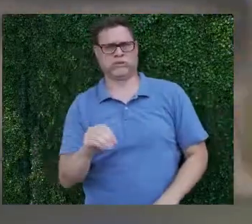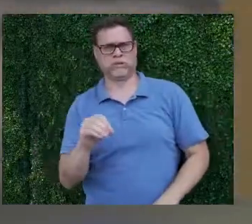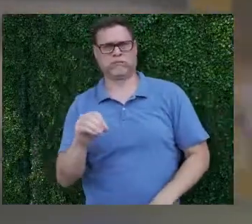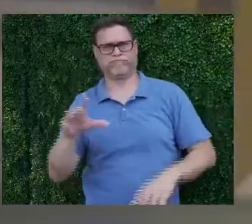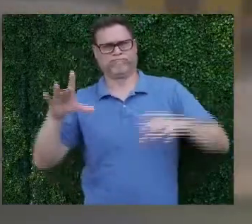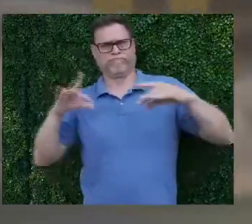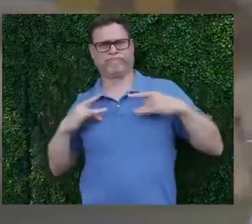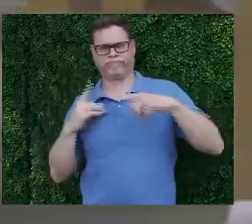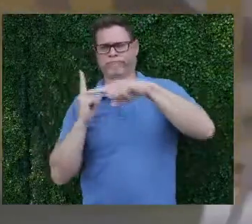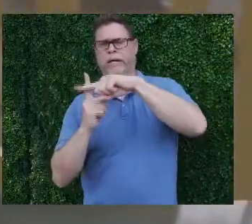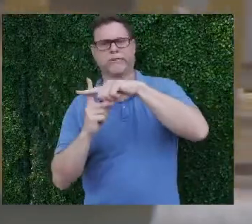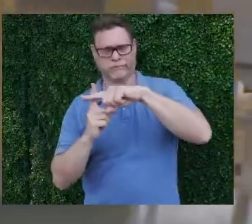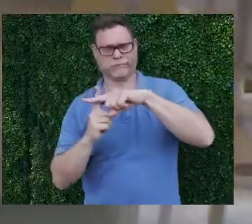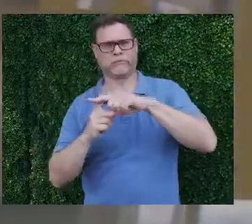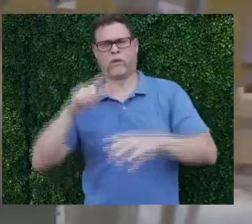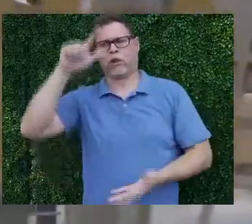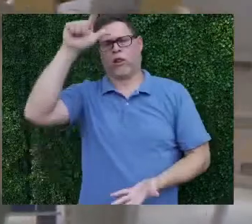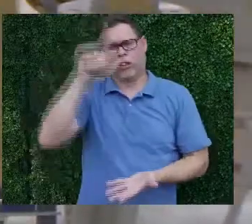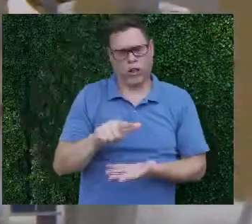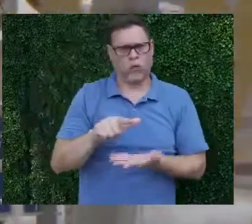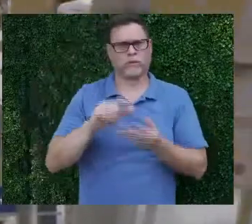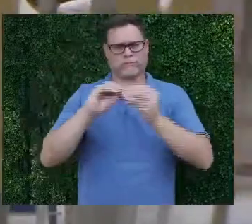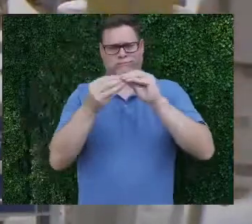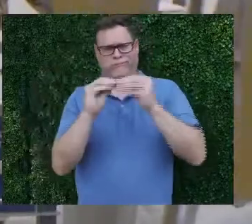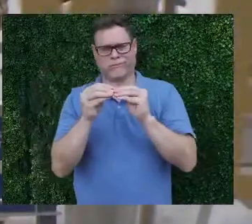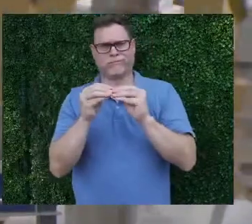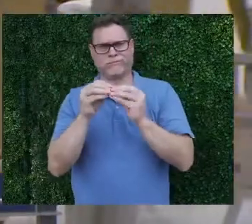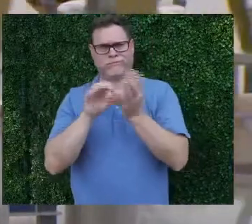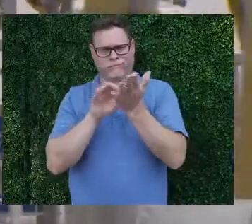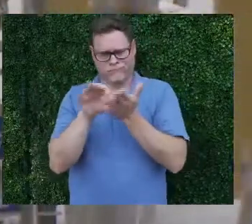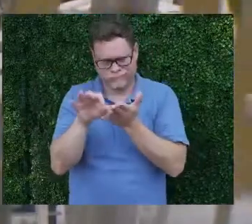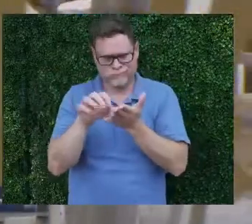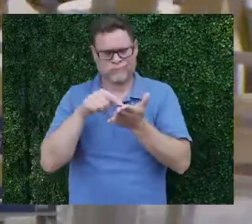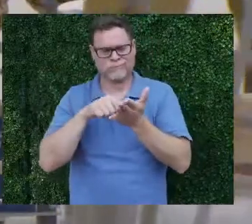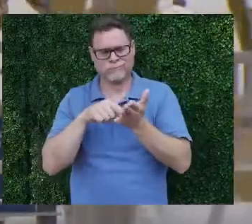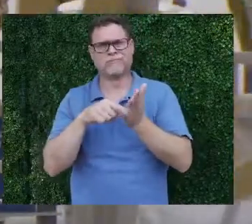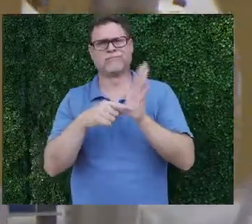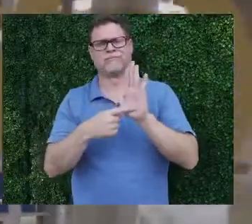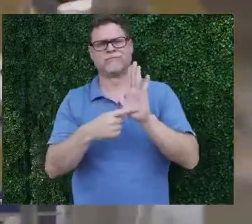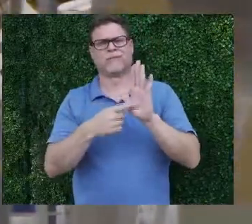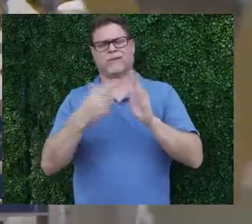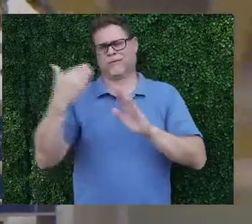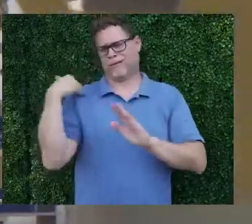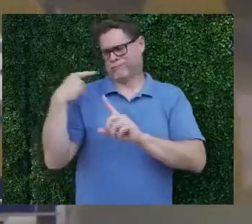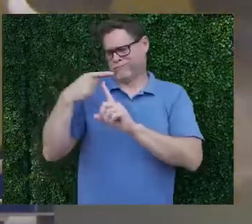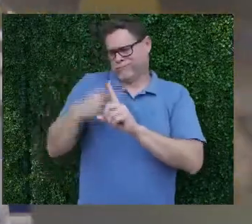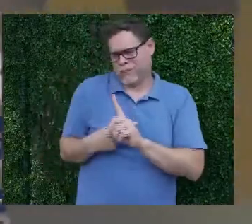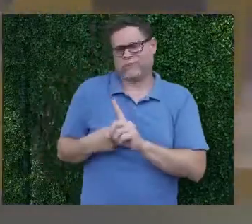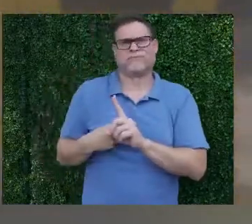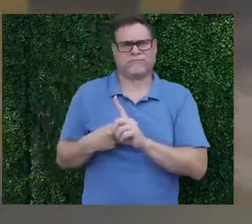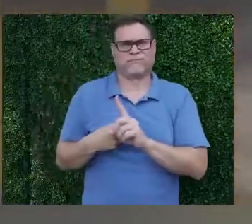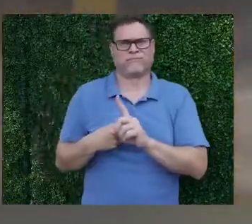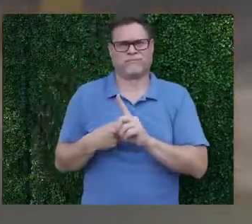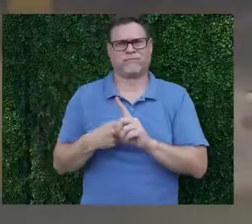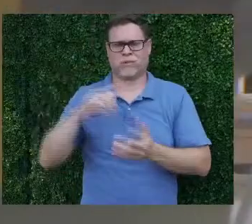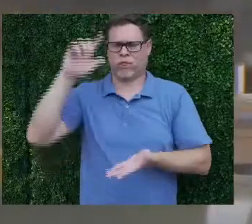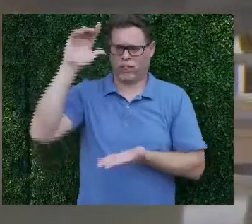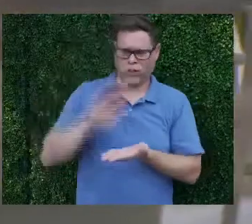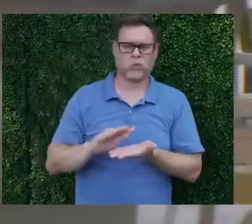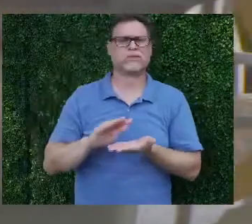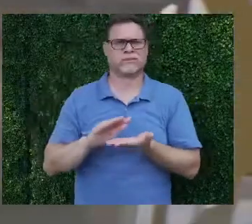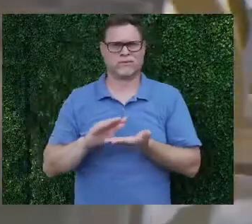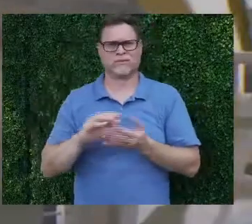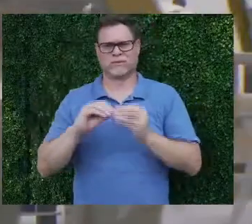positivity. We've had the lowest case rates in the country for the vast majority of the last month. As I said, we're among the lowest now,